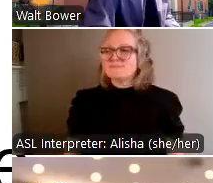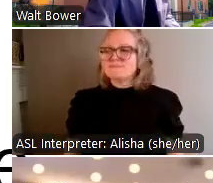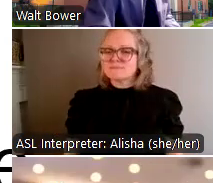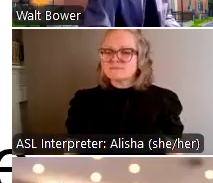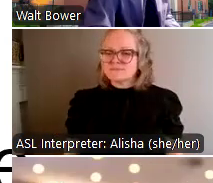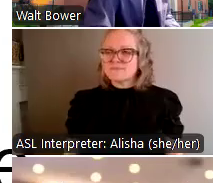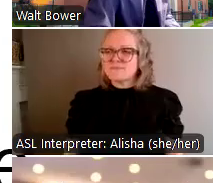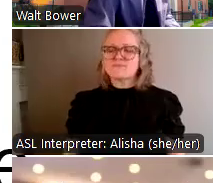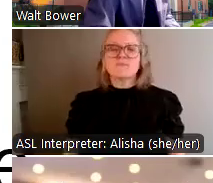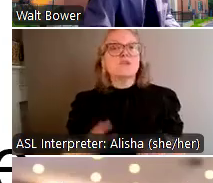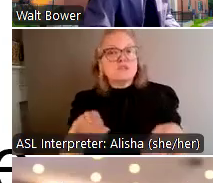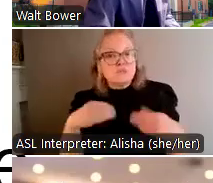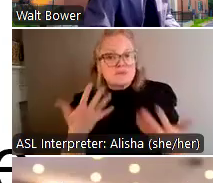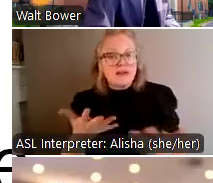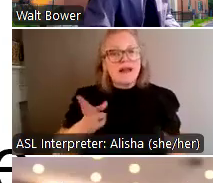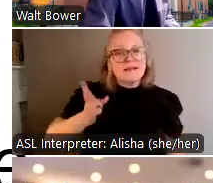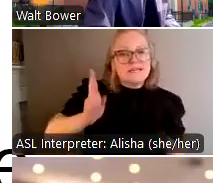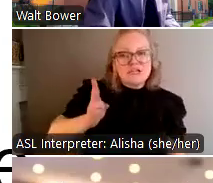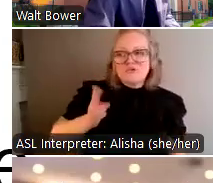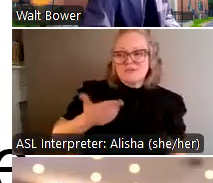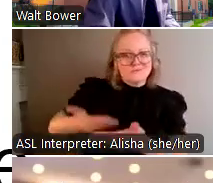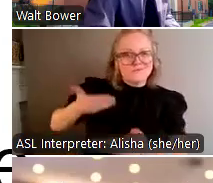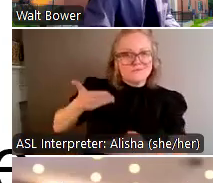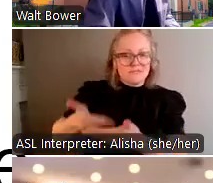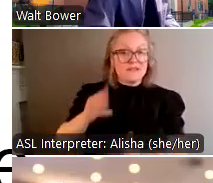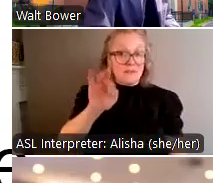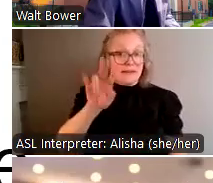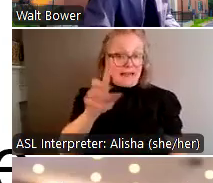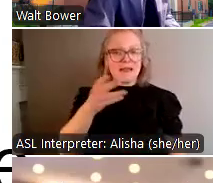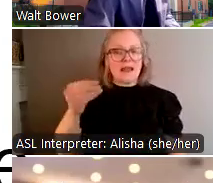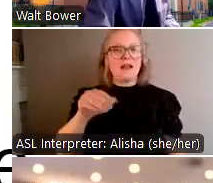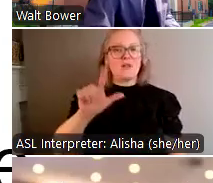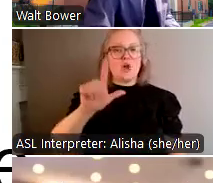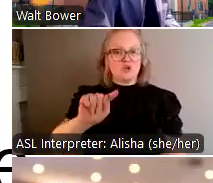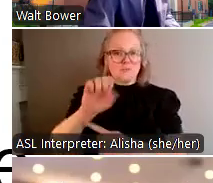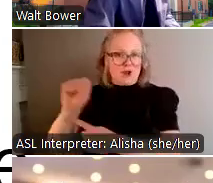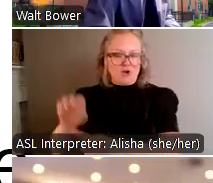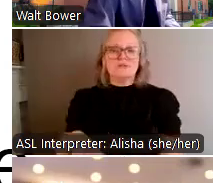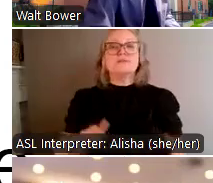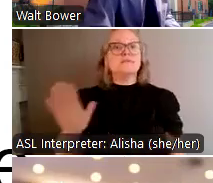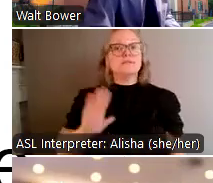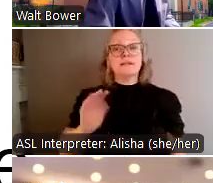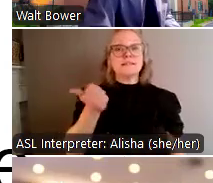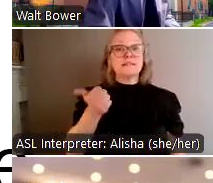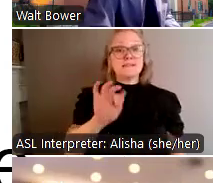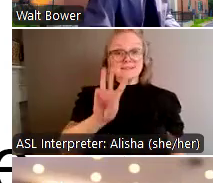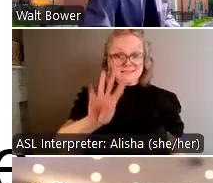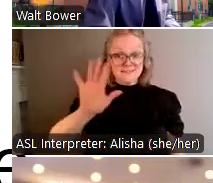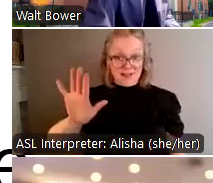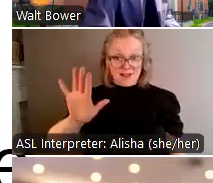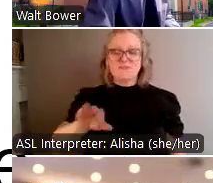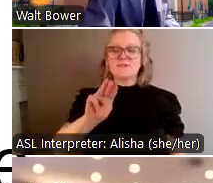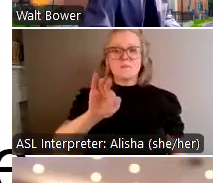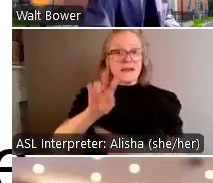Just to provide you a little bit of history of Medicaid and long-term care, back in 1965, Medicaid